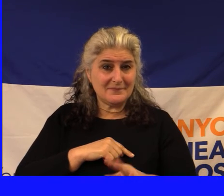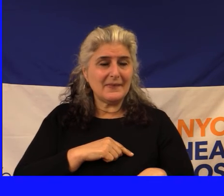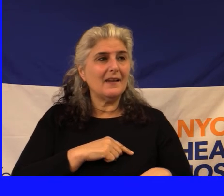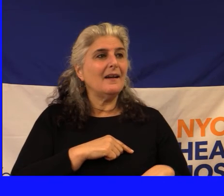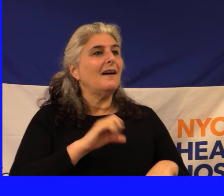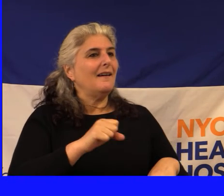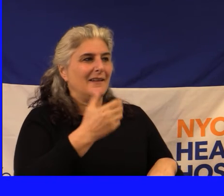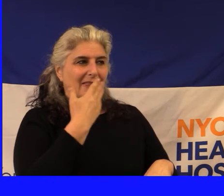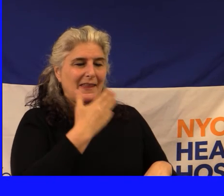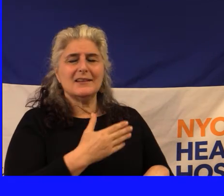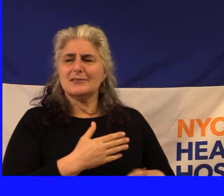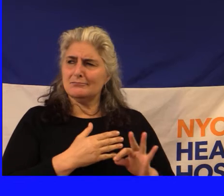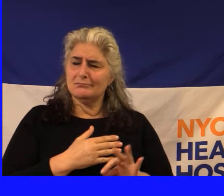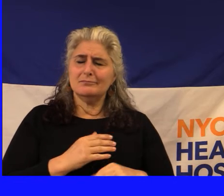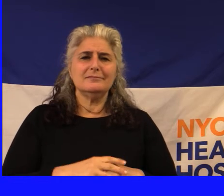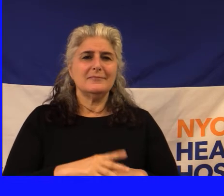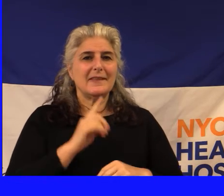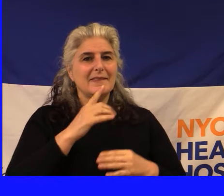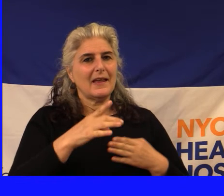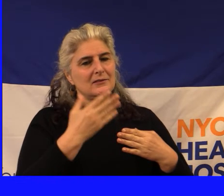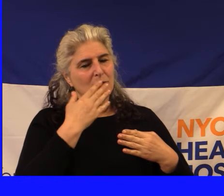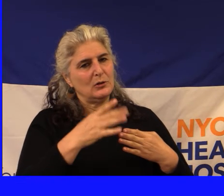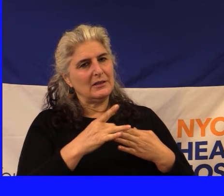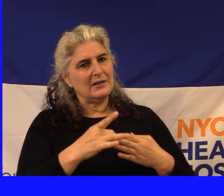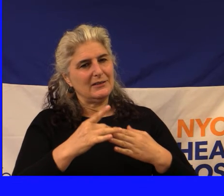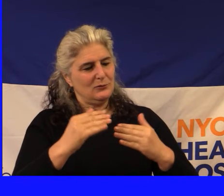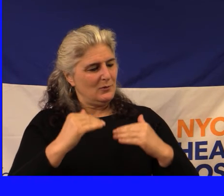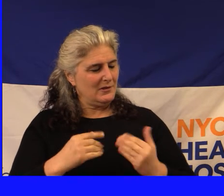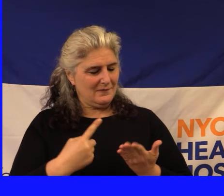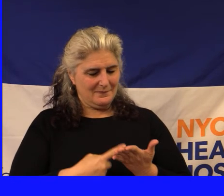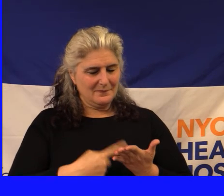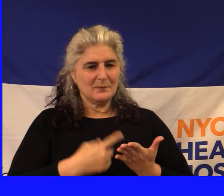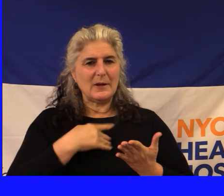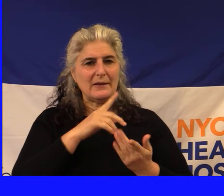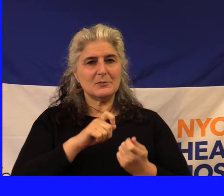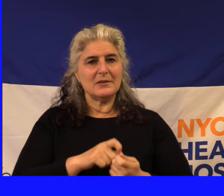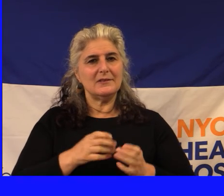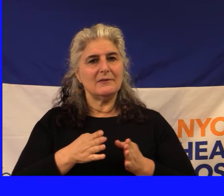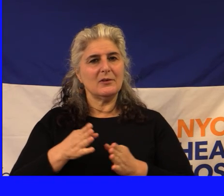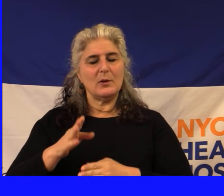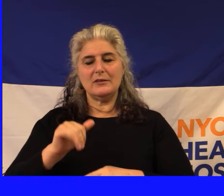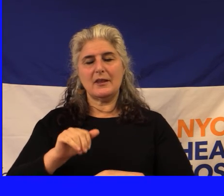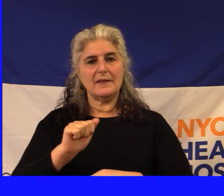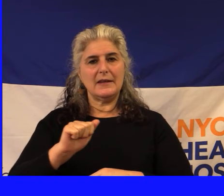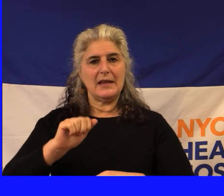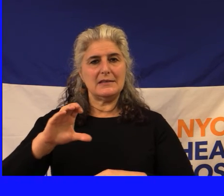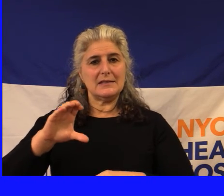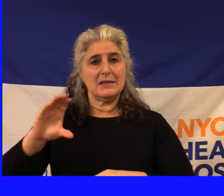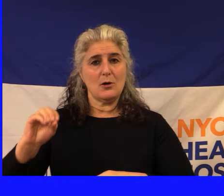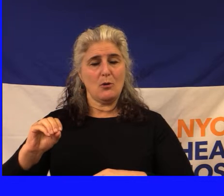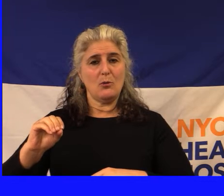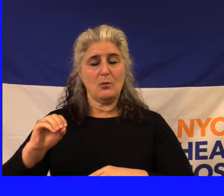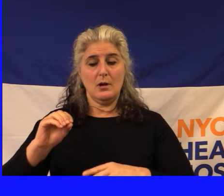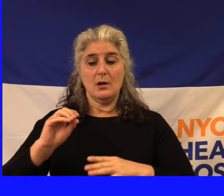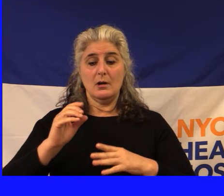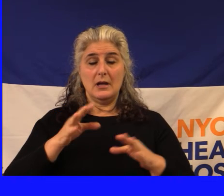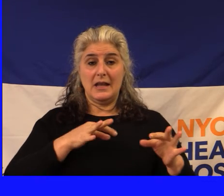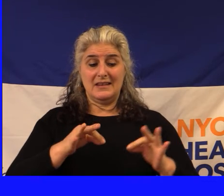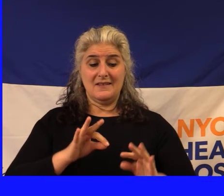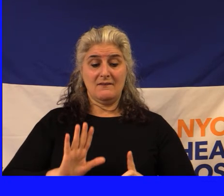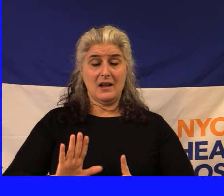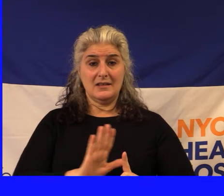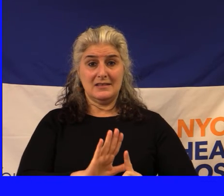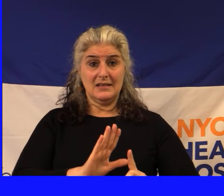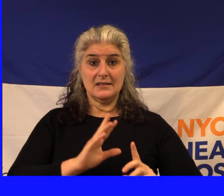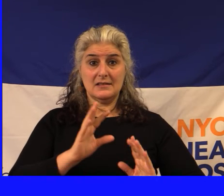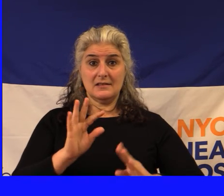the kind of the some specific ways that the ACO is defining its